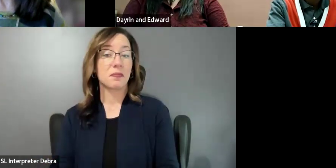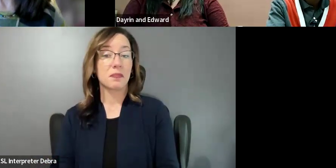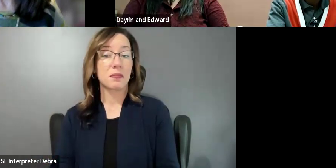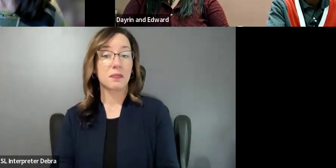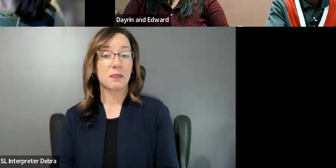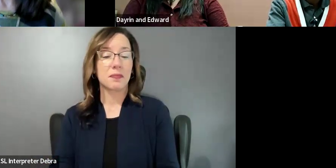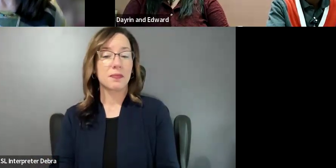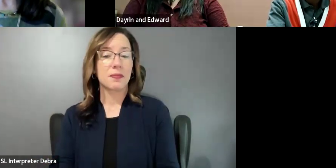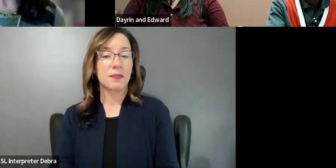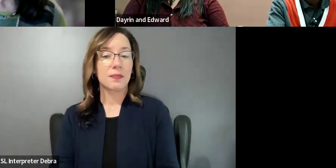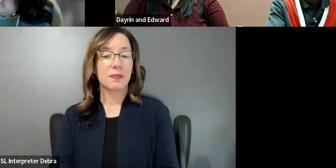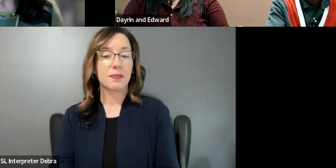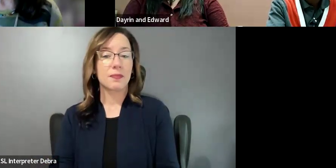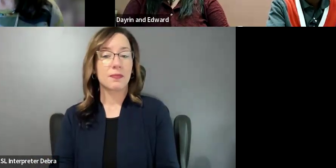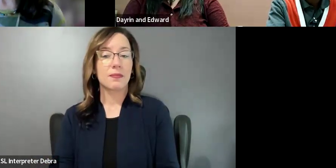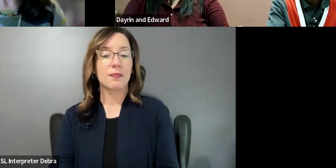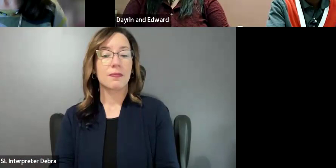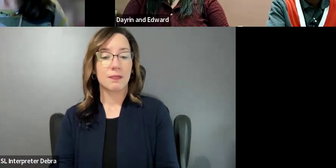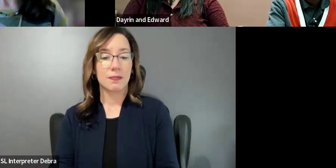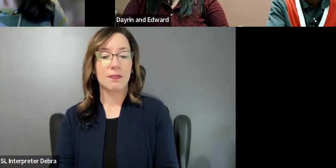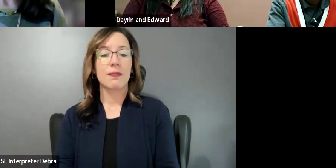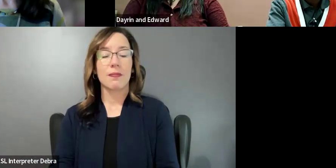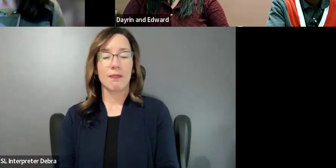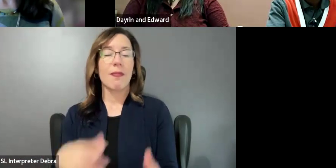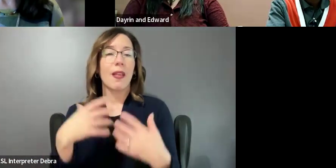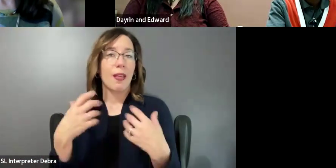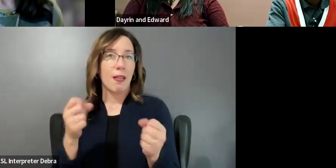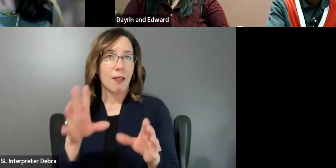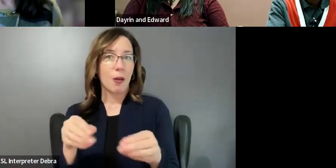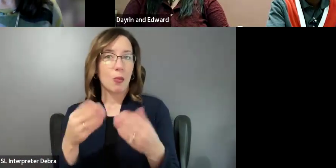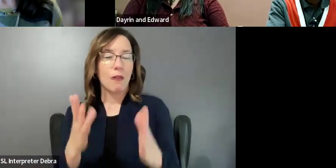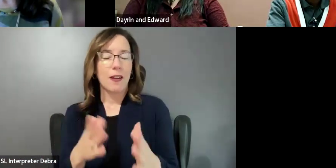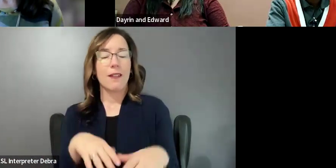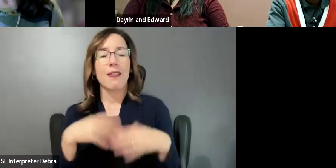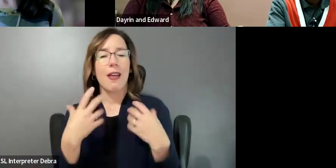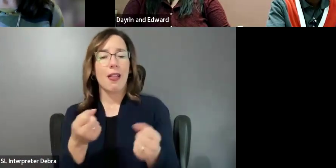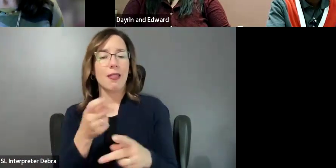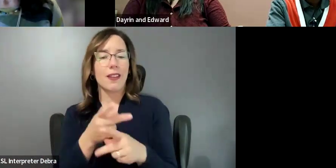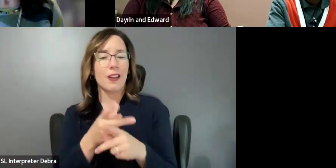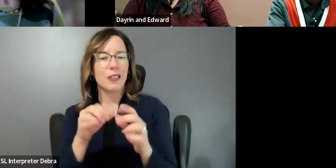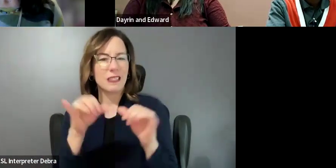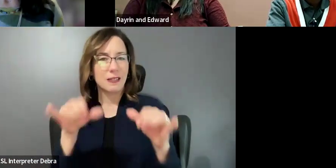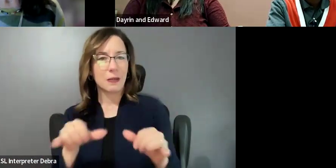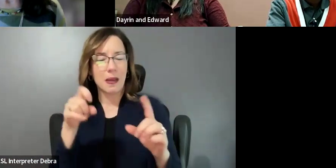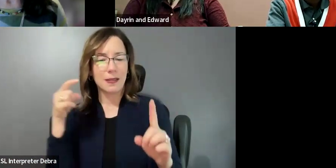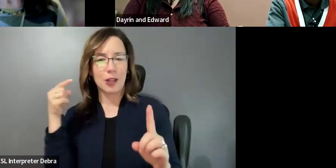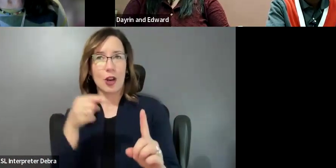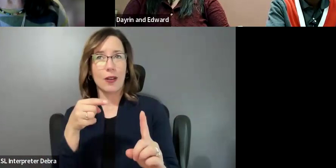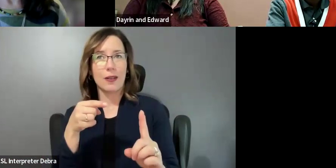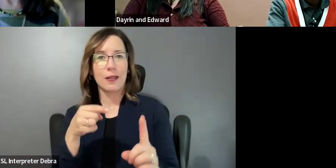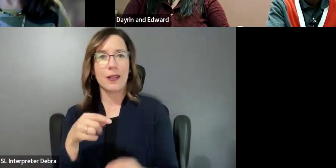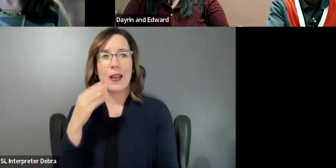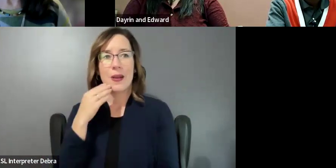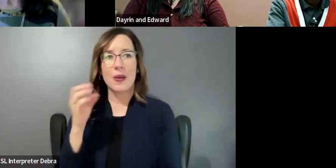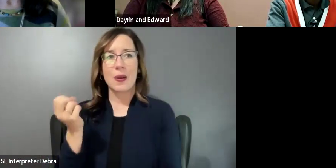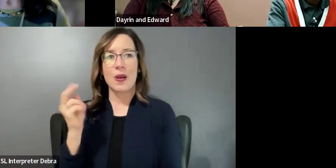People or healthcare providers and the healthcare system needs to be targeted too. I know On Track is